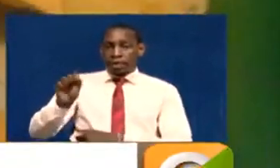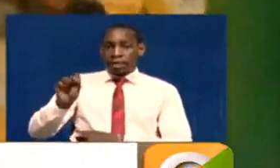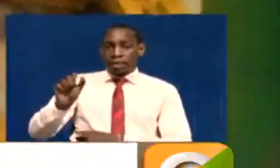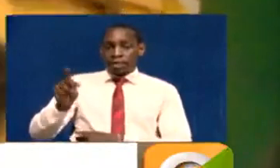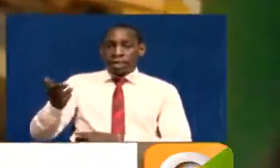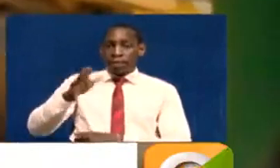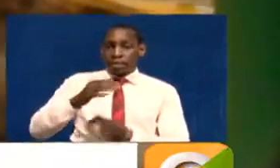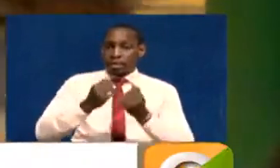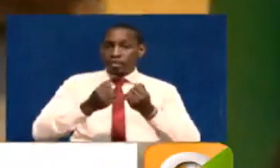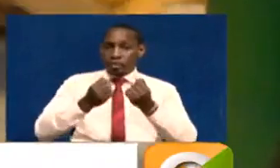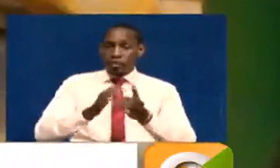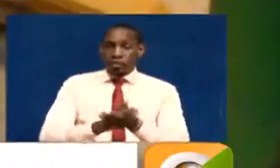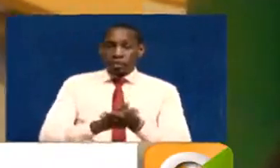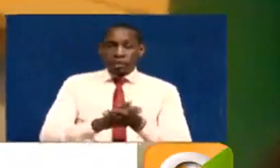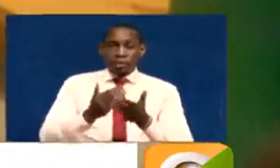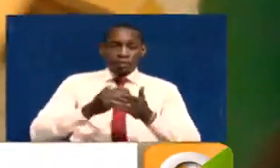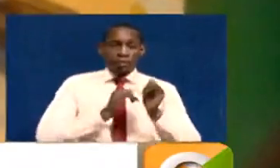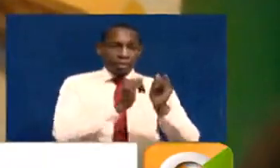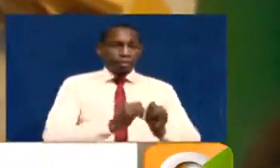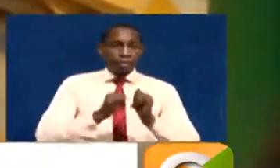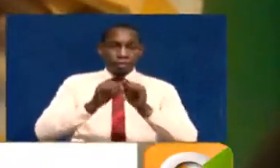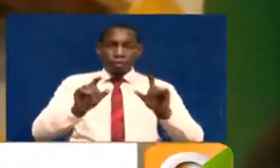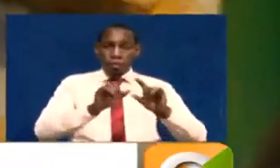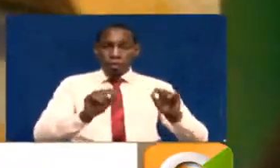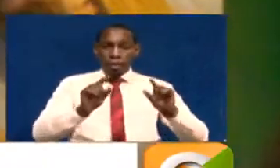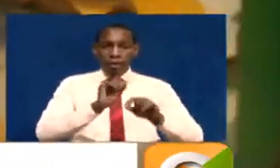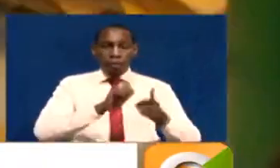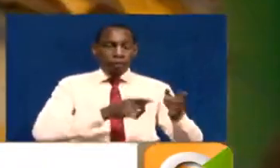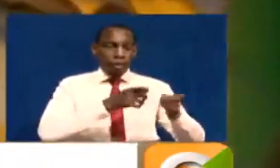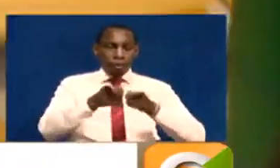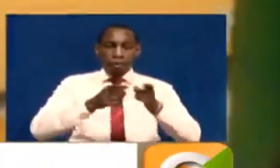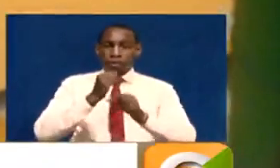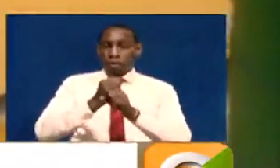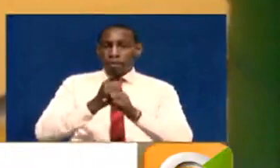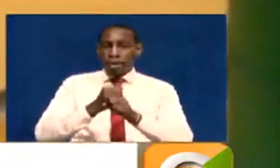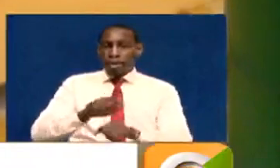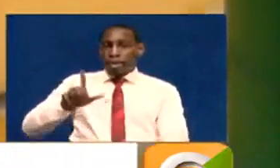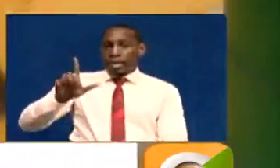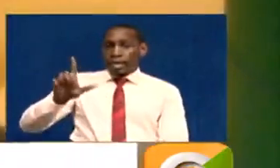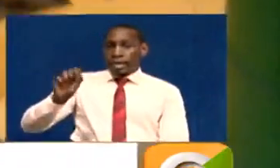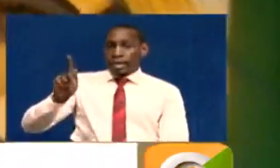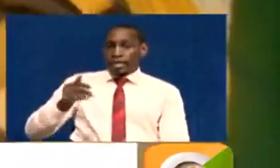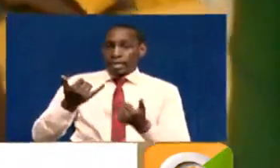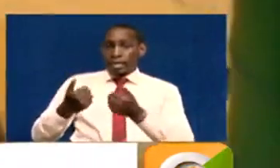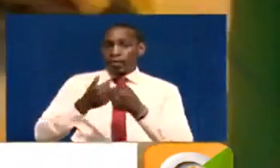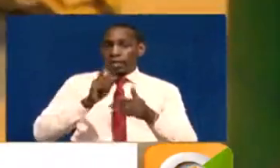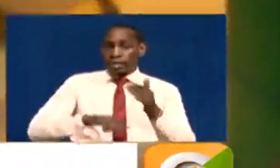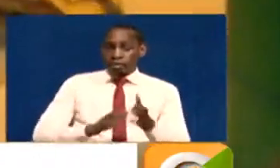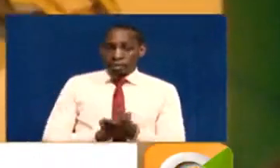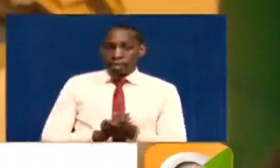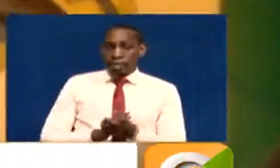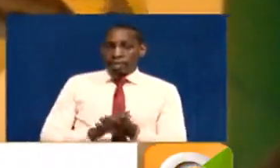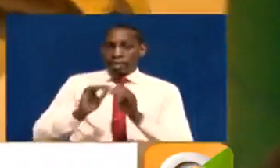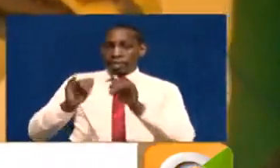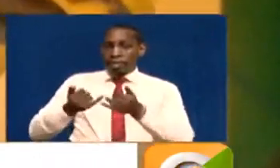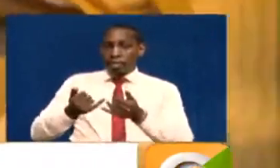from the arms of individuals whom he said were controlling the affairs of the society. So of course the challenge will be on